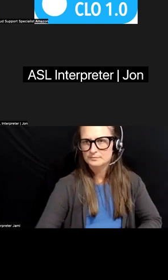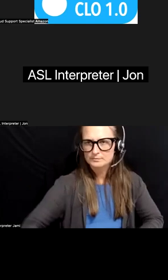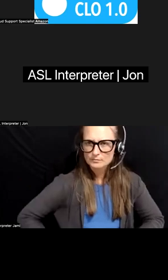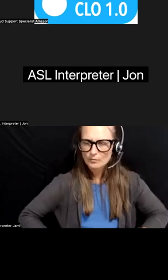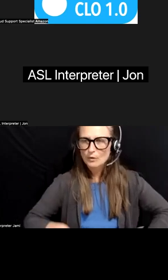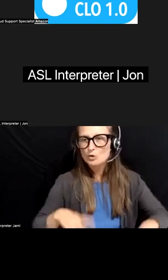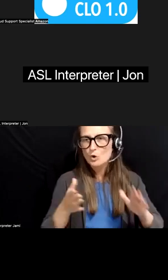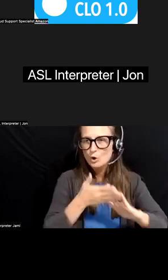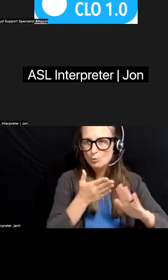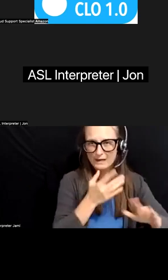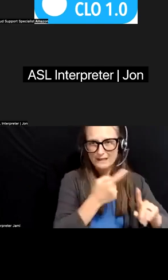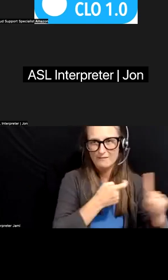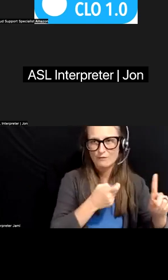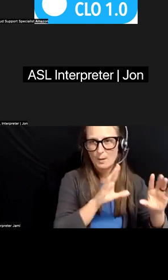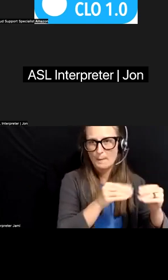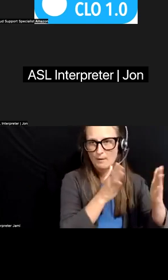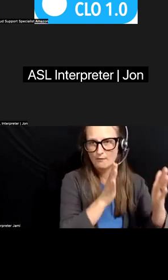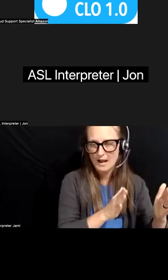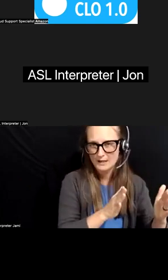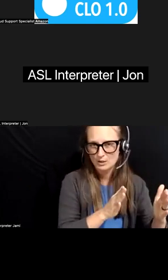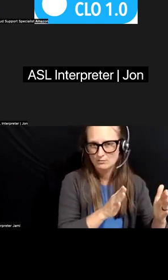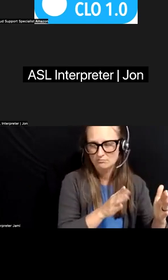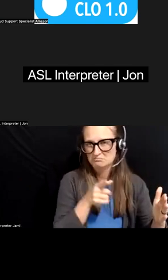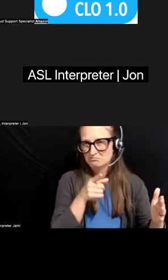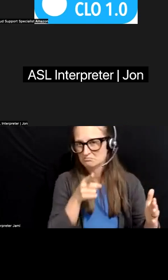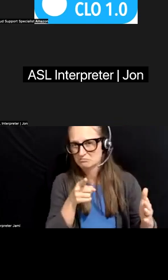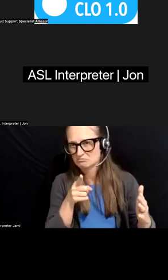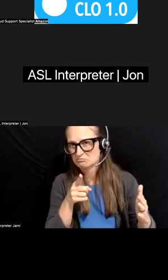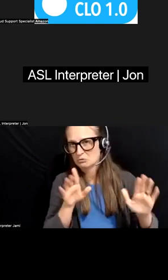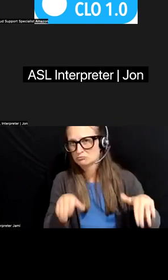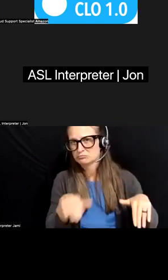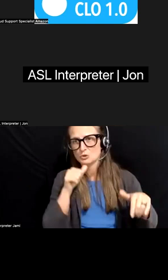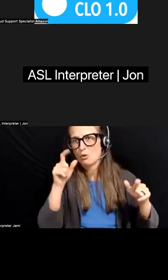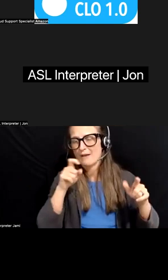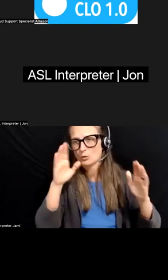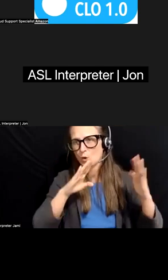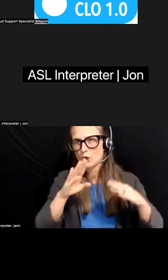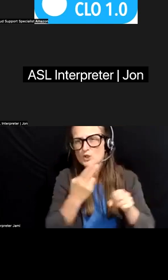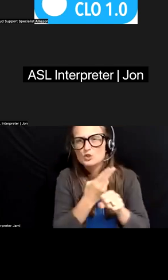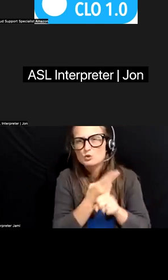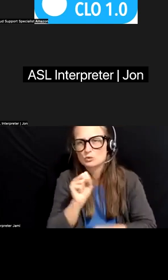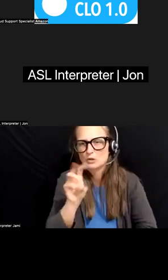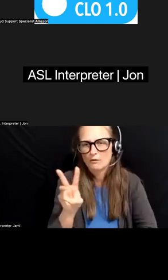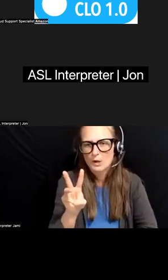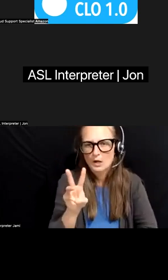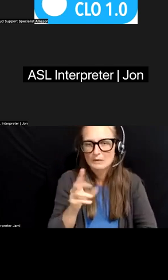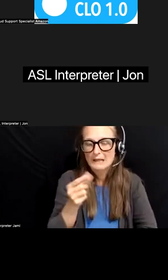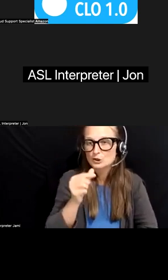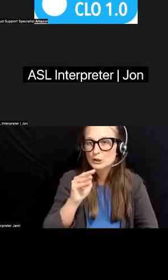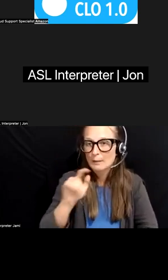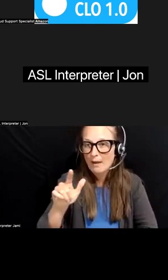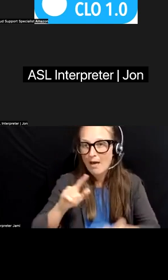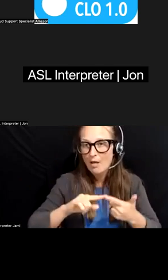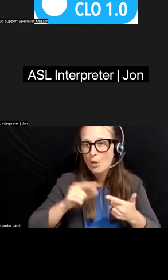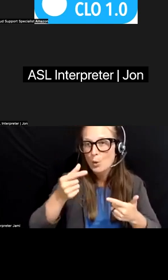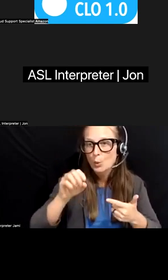the provider and you don't have to worry about it. You just want to use the software. Systems such as Gmail, Google